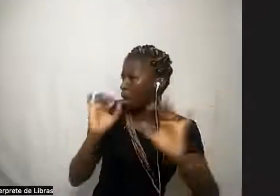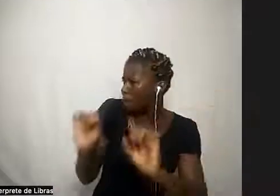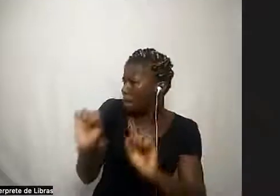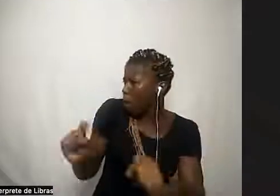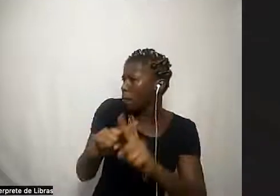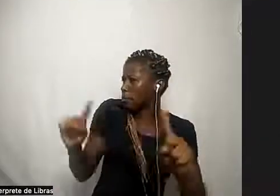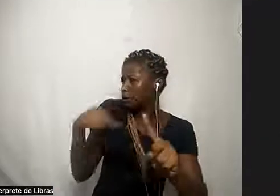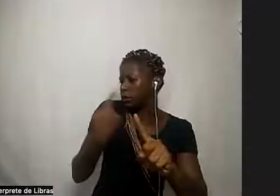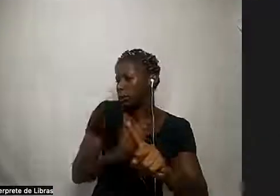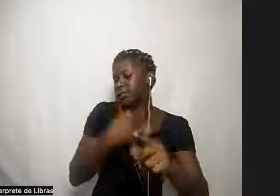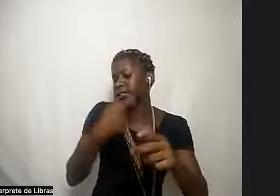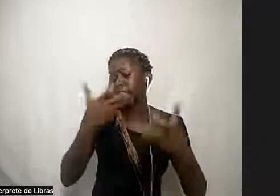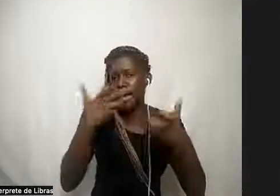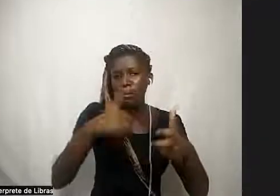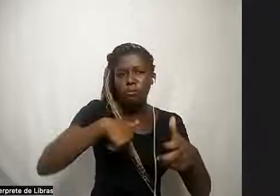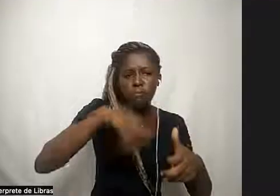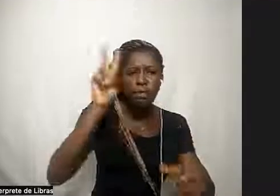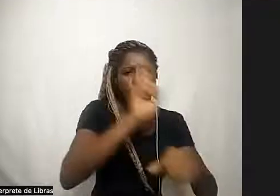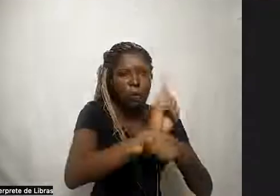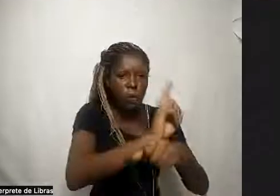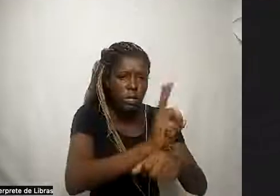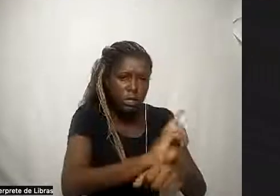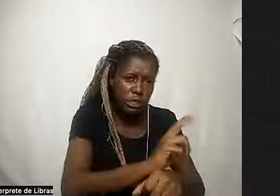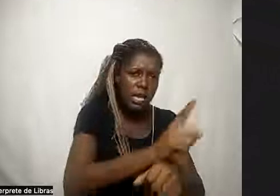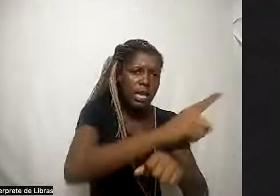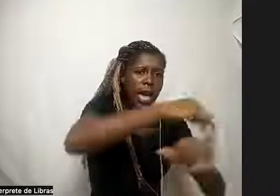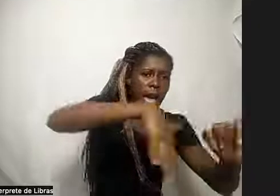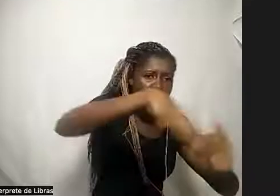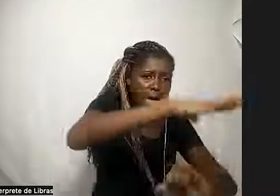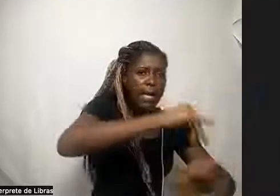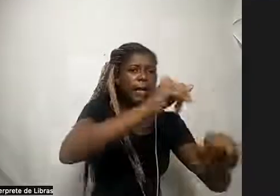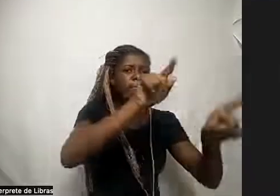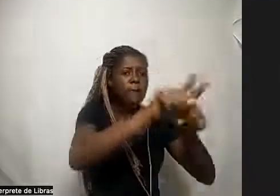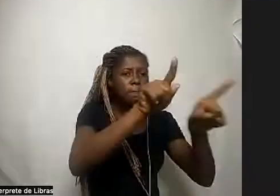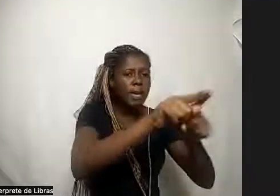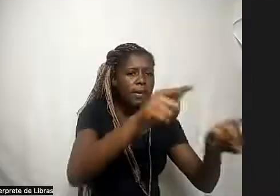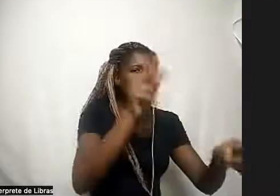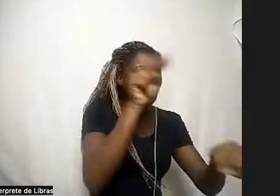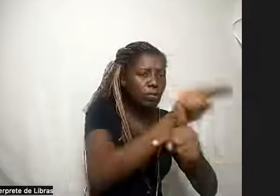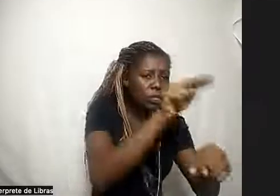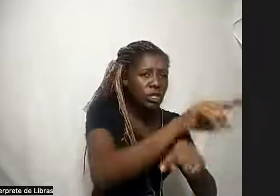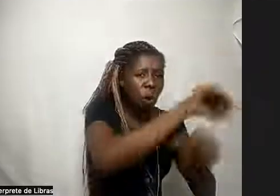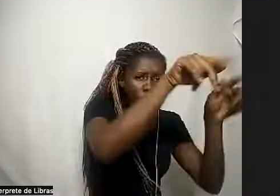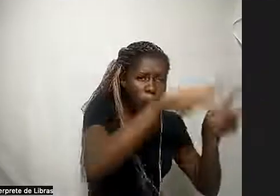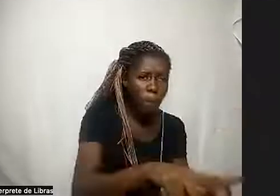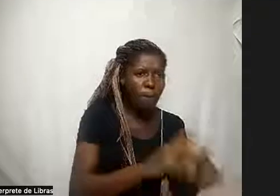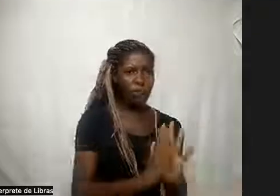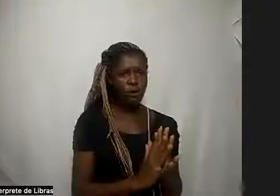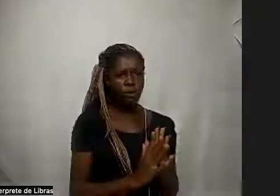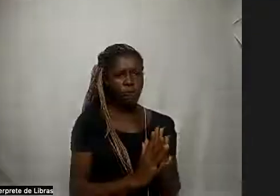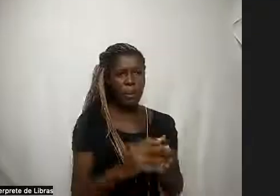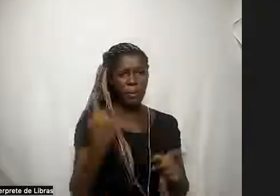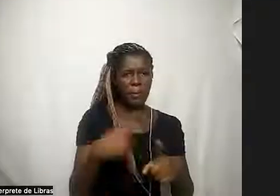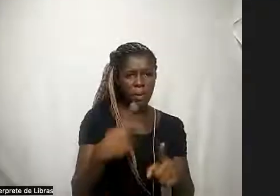mainly more specialized people coming from the continent, and this number of people coming from the continent has been increasing constantly and